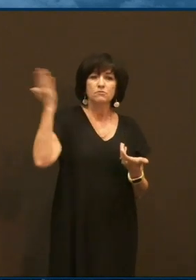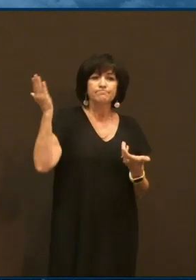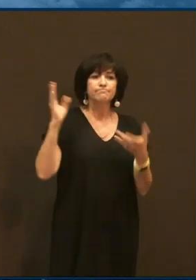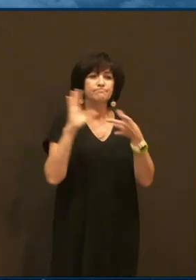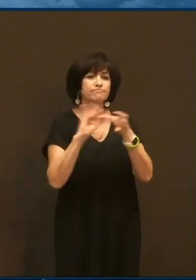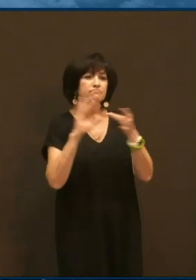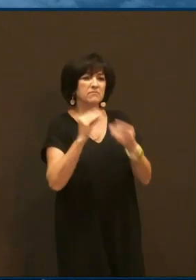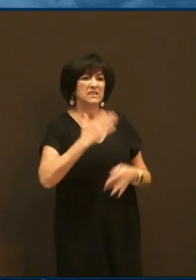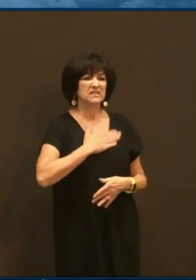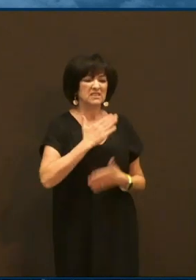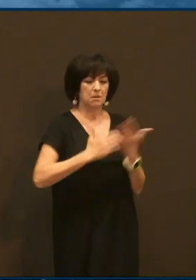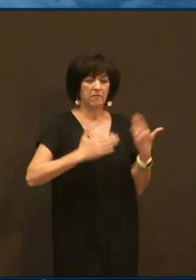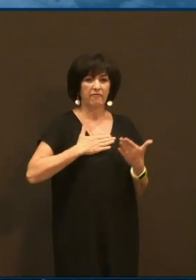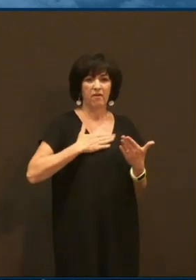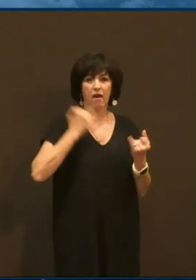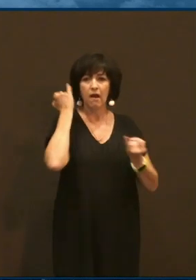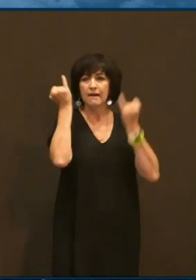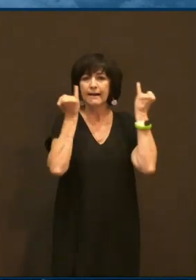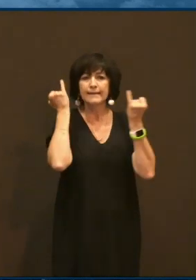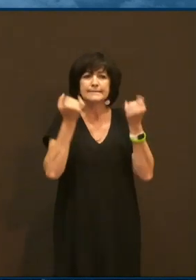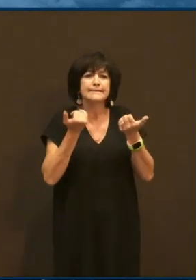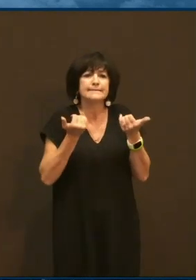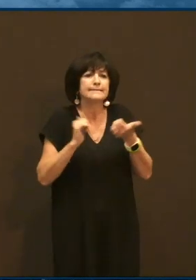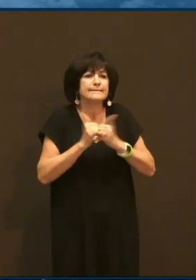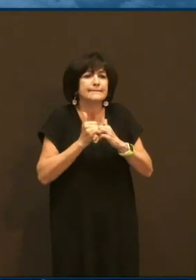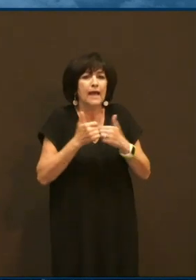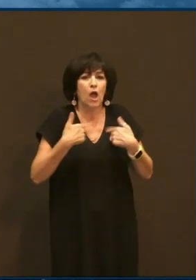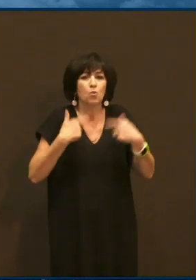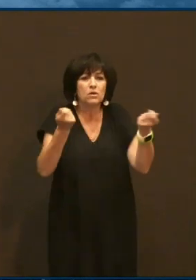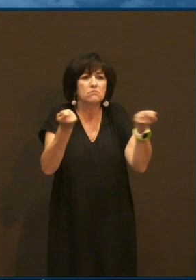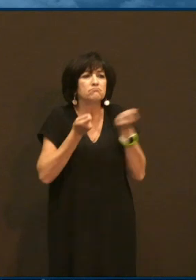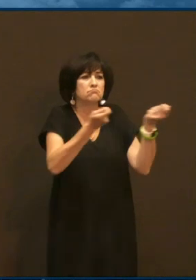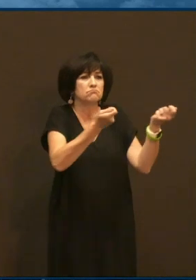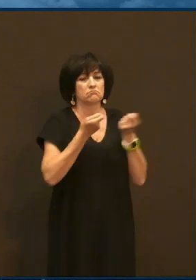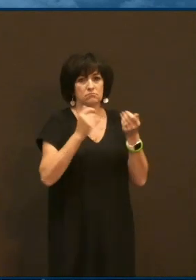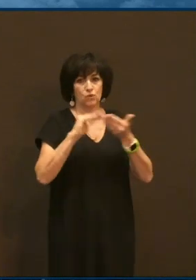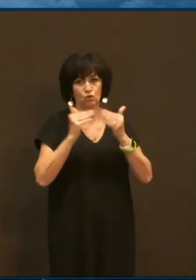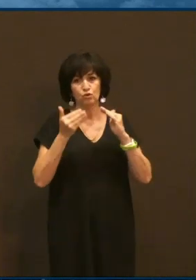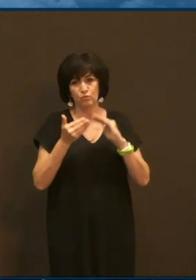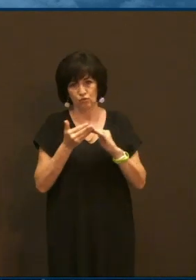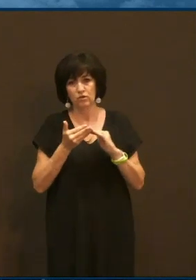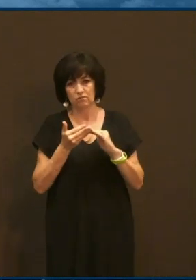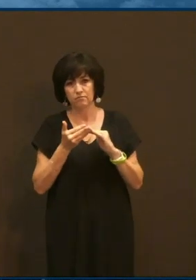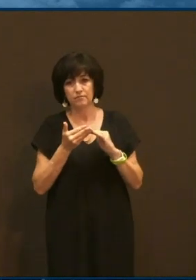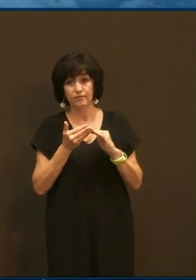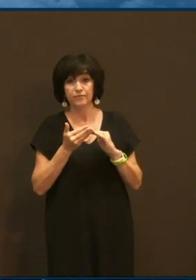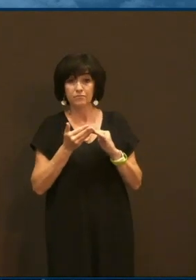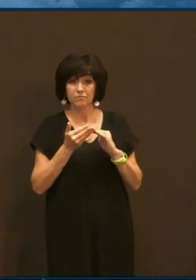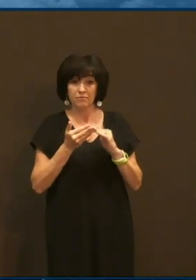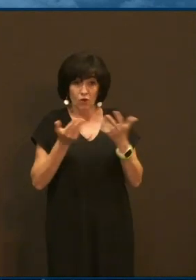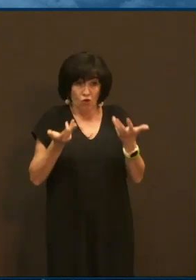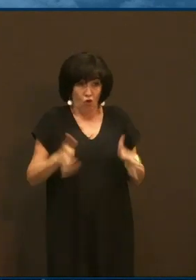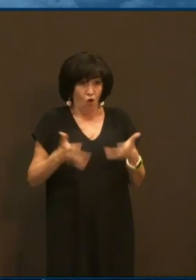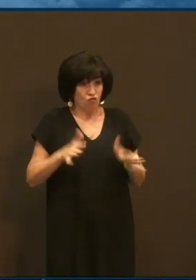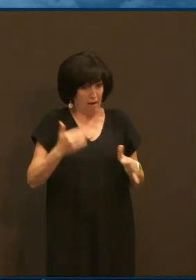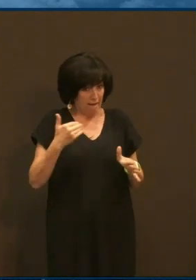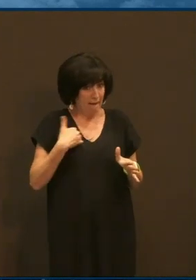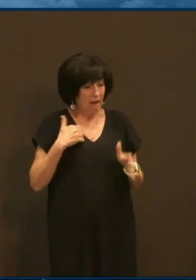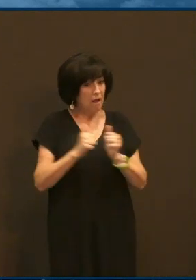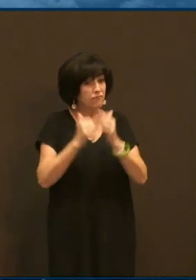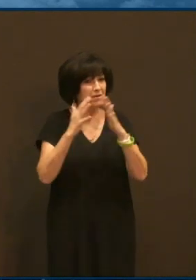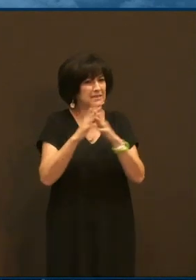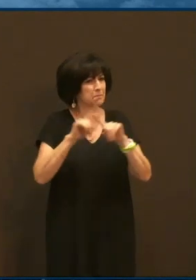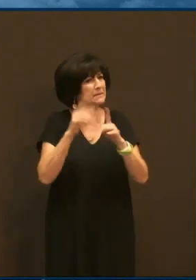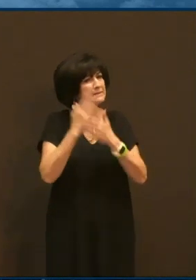that we have to engage the business community. A lot of that's communication. We know that there's going to be all these testing sites. We want to make sure that we